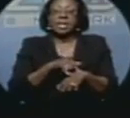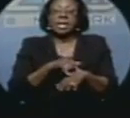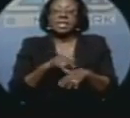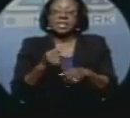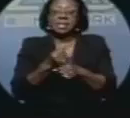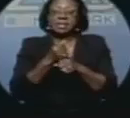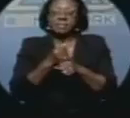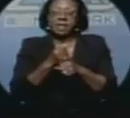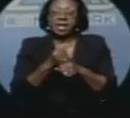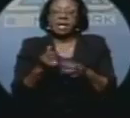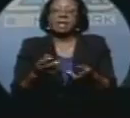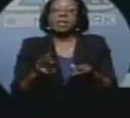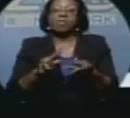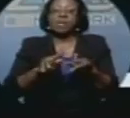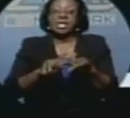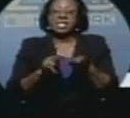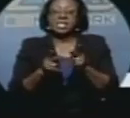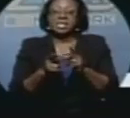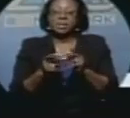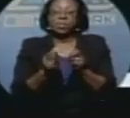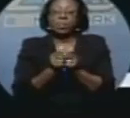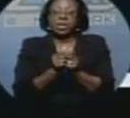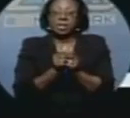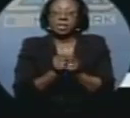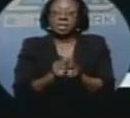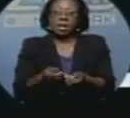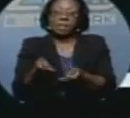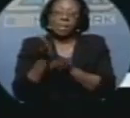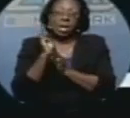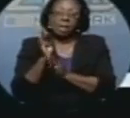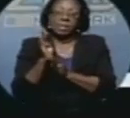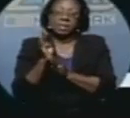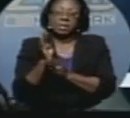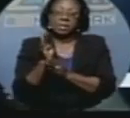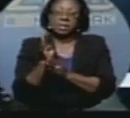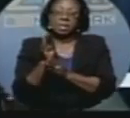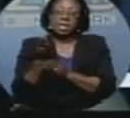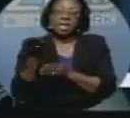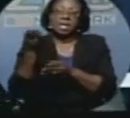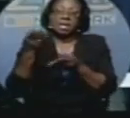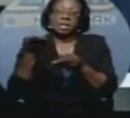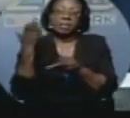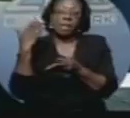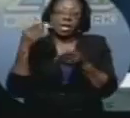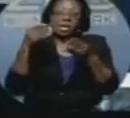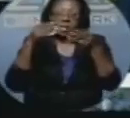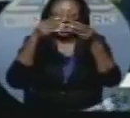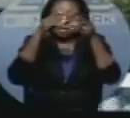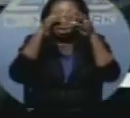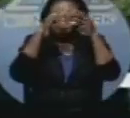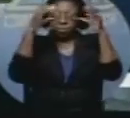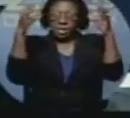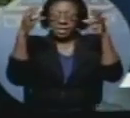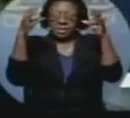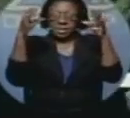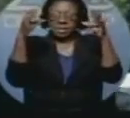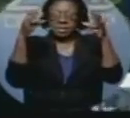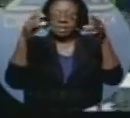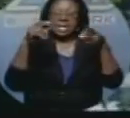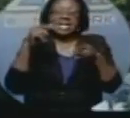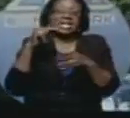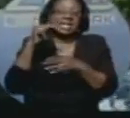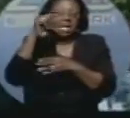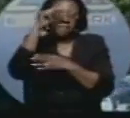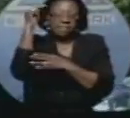with Bahamians to ensure they secured the right leadership. The former president's nephew, Robert Kennedy Jr., was in Nassau